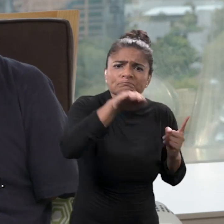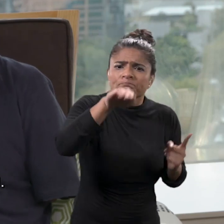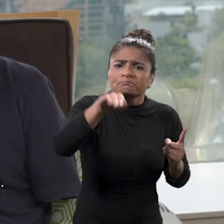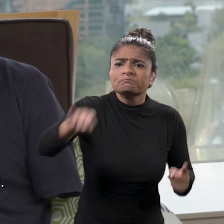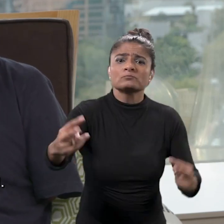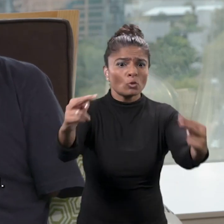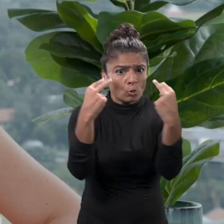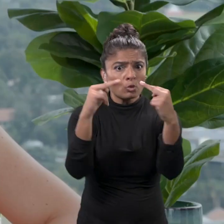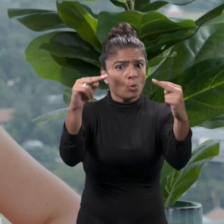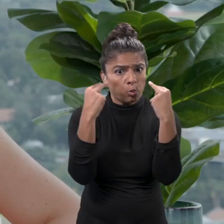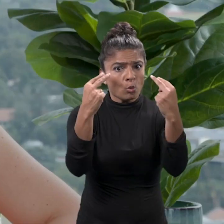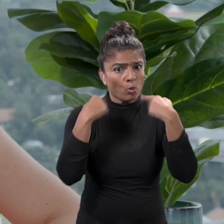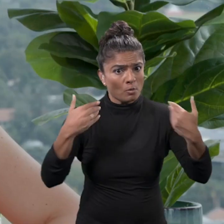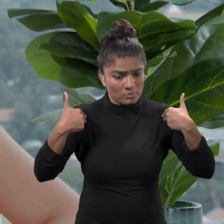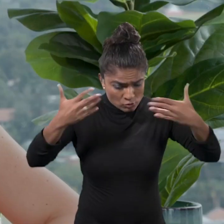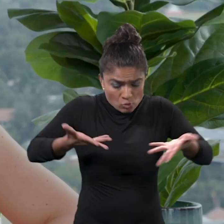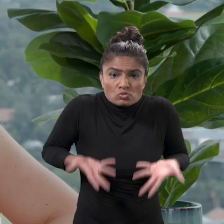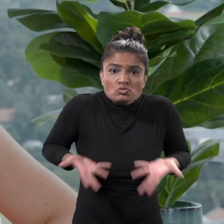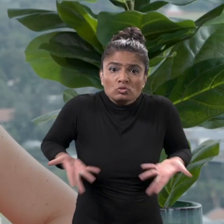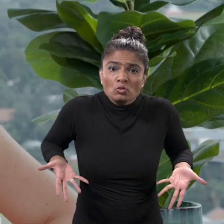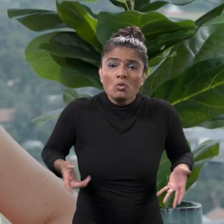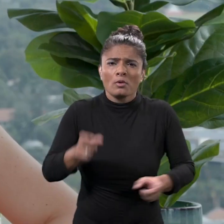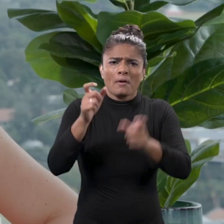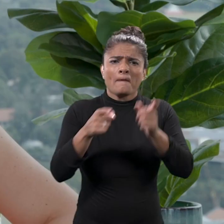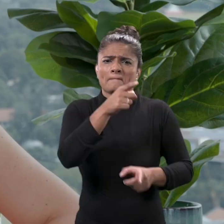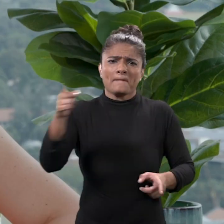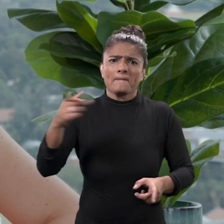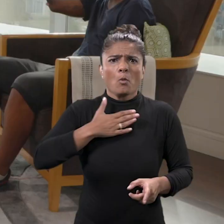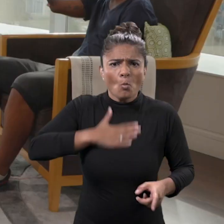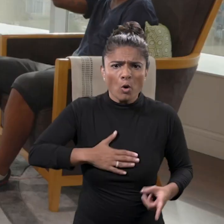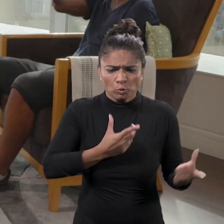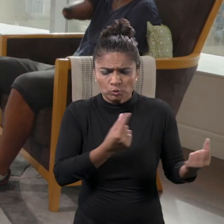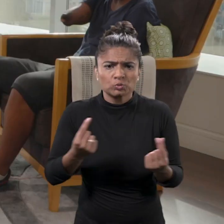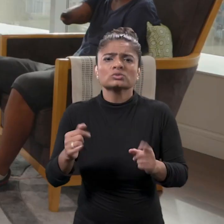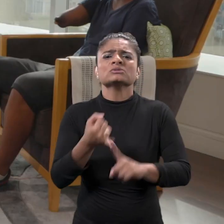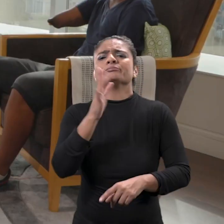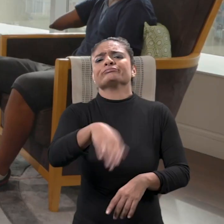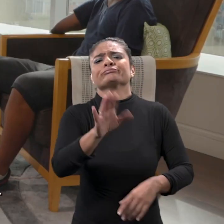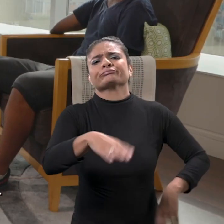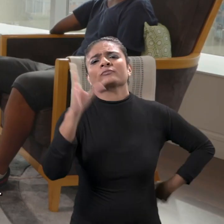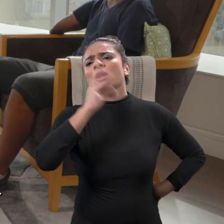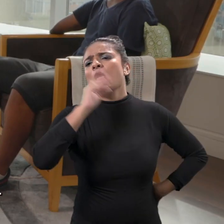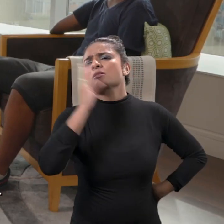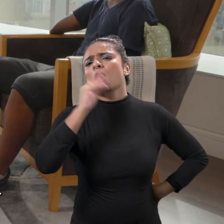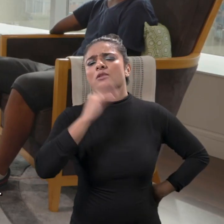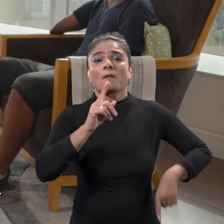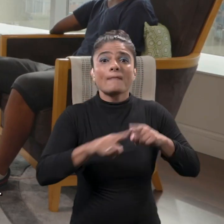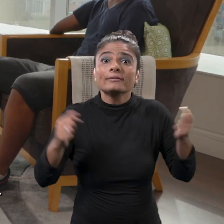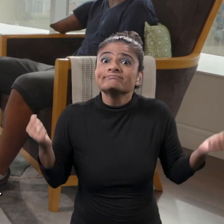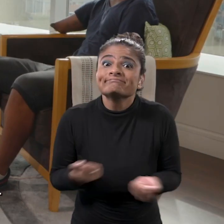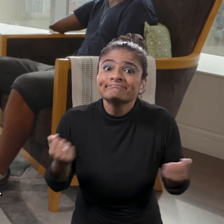what you have started. So a lot of people want to, do something, but they just say it. They don't want to take the action. And I think that's